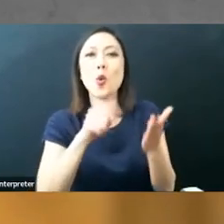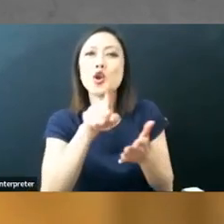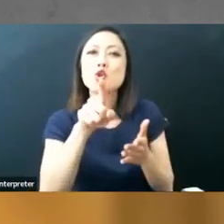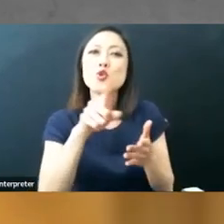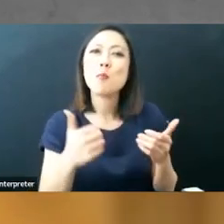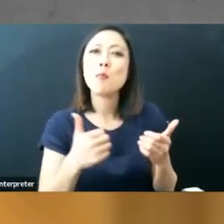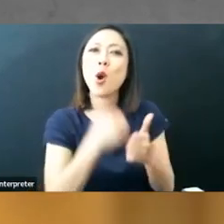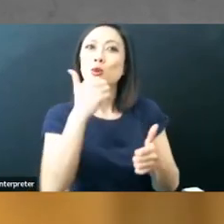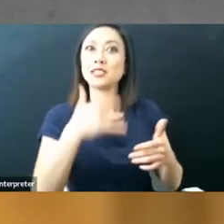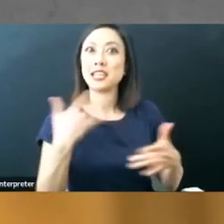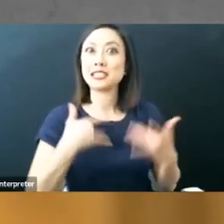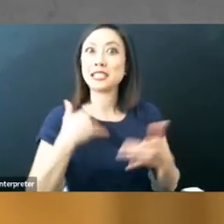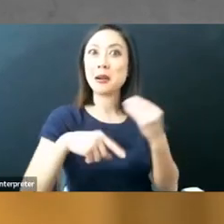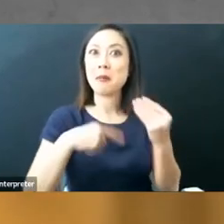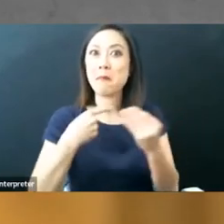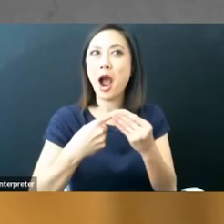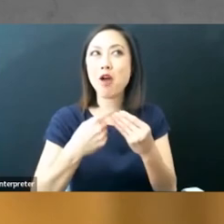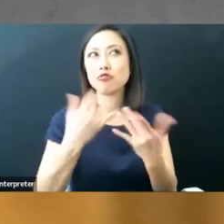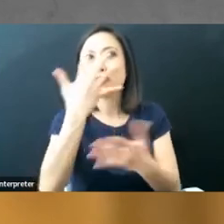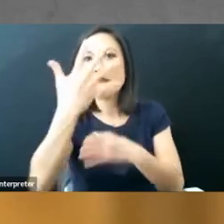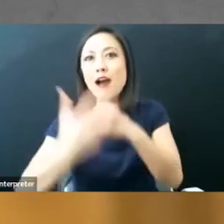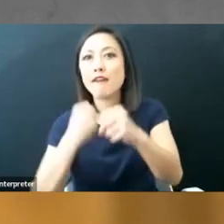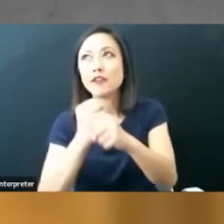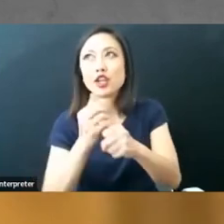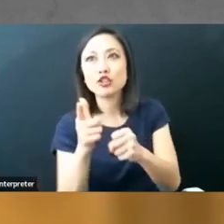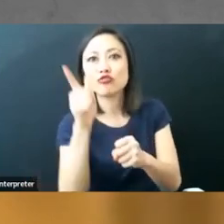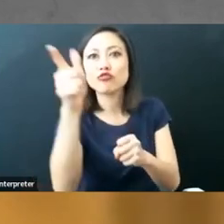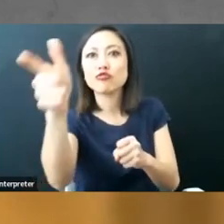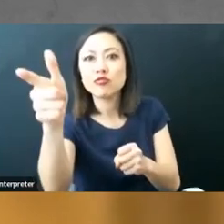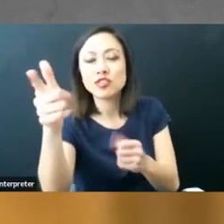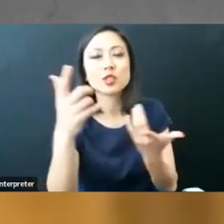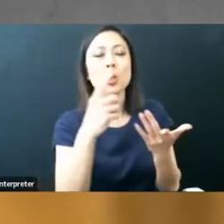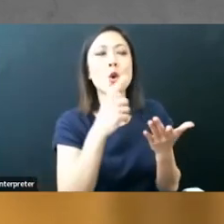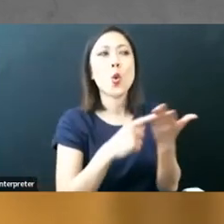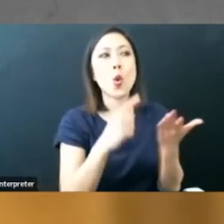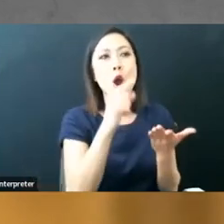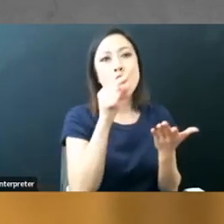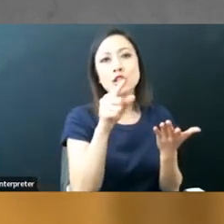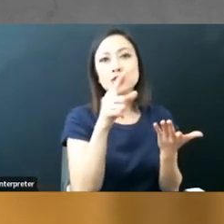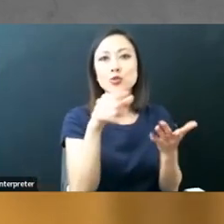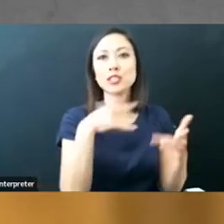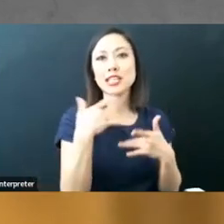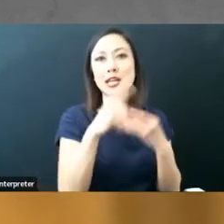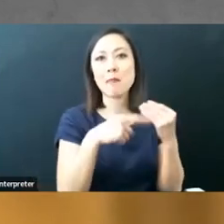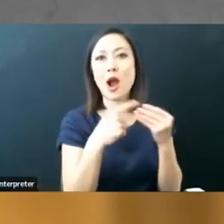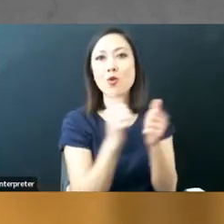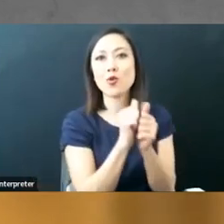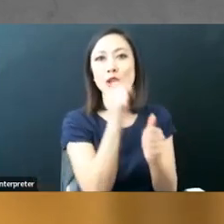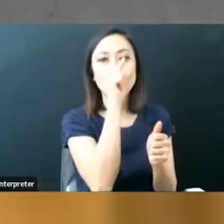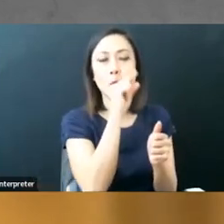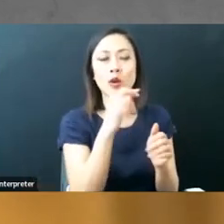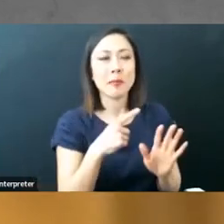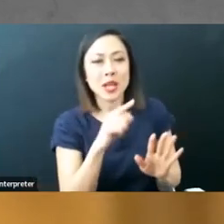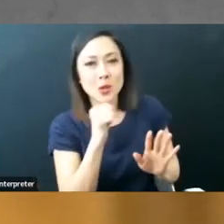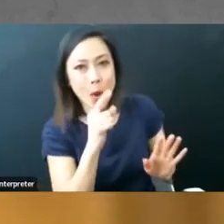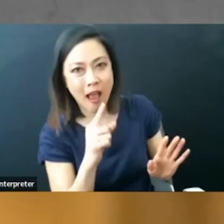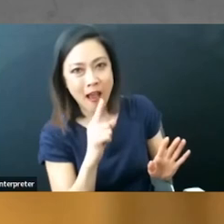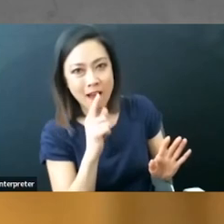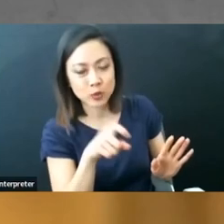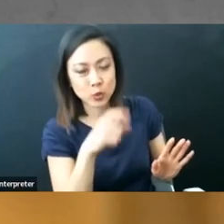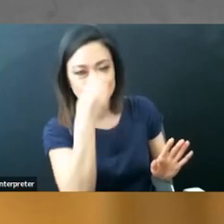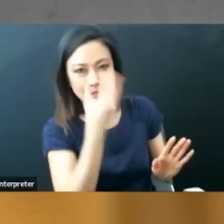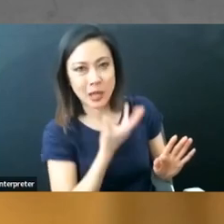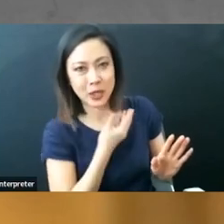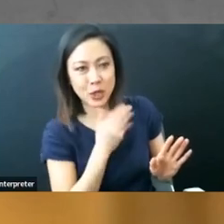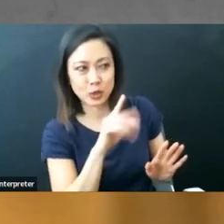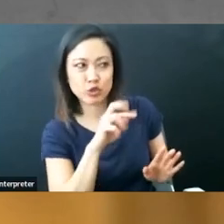Google in the next 5 years? I'm not asking you to reveal trade secrets, but No, I think to me it